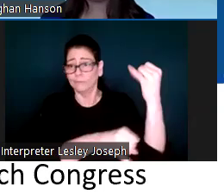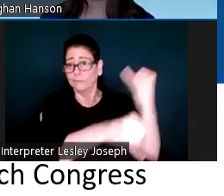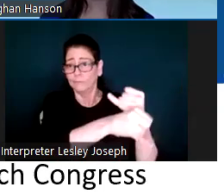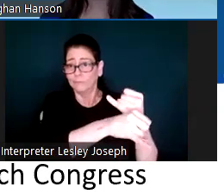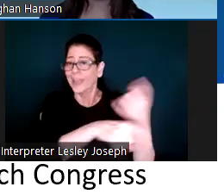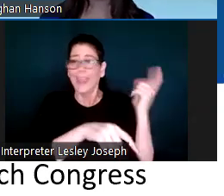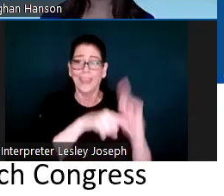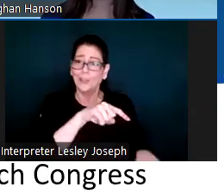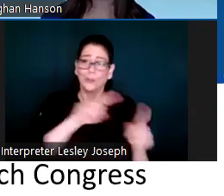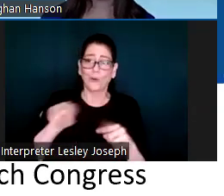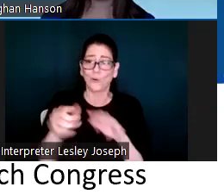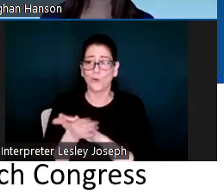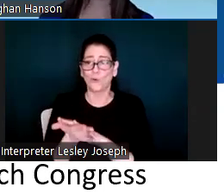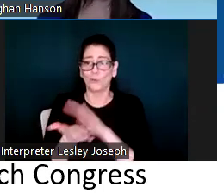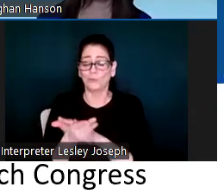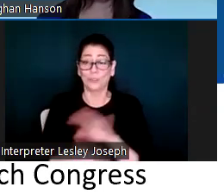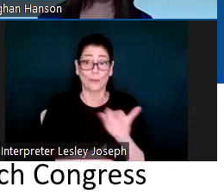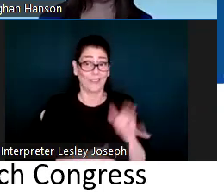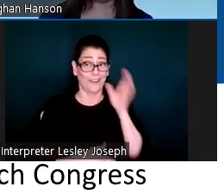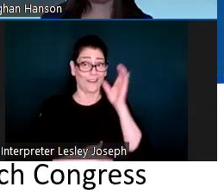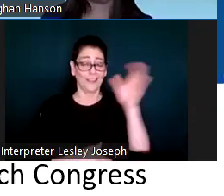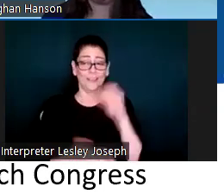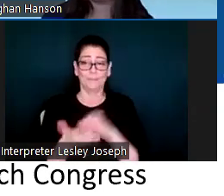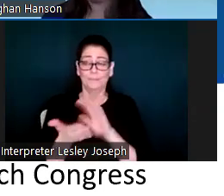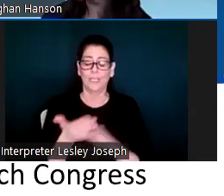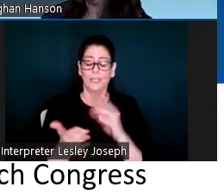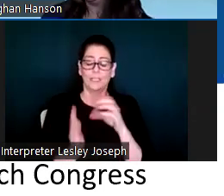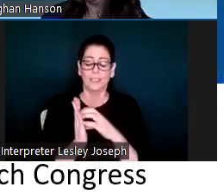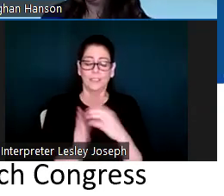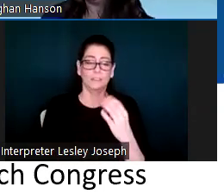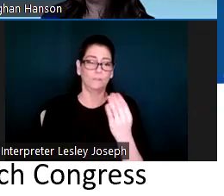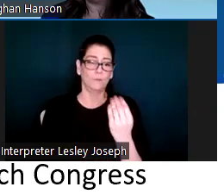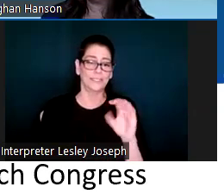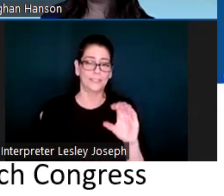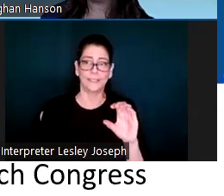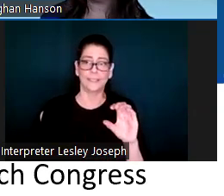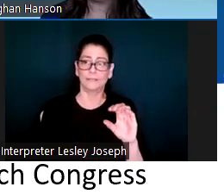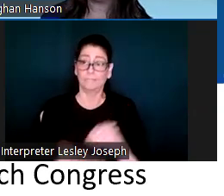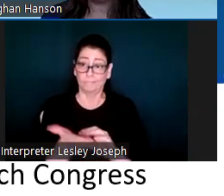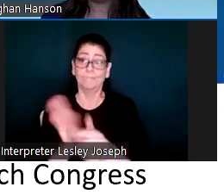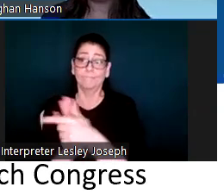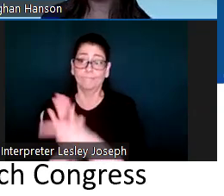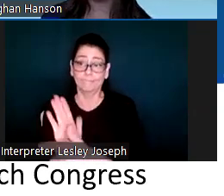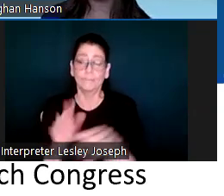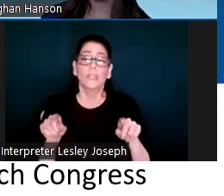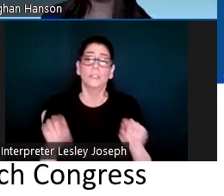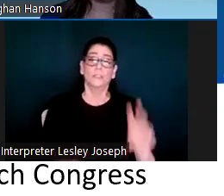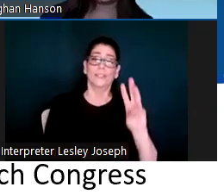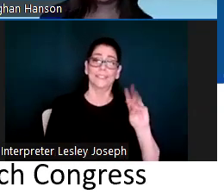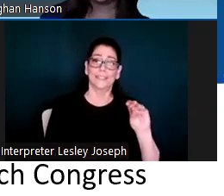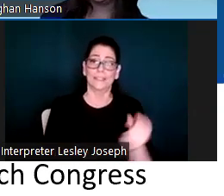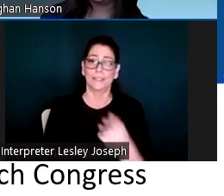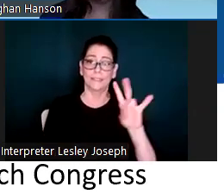systems. And so this concept was written as Section 14C of the law. And then in the 60s and 70s, legislation